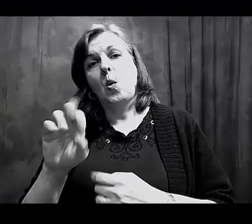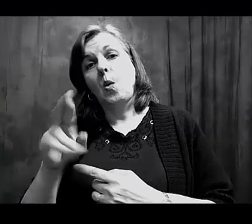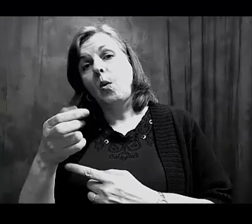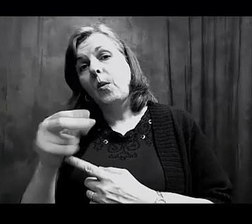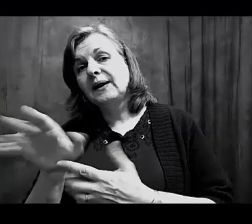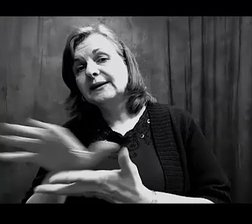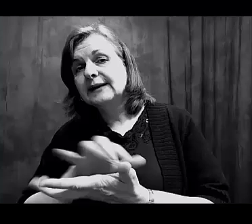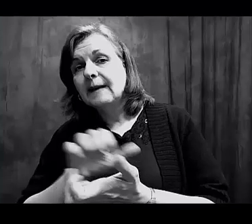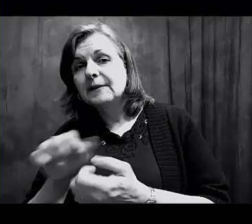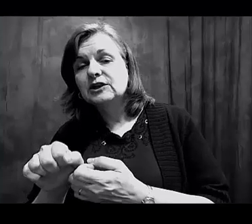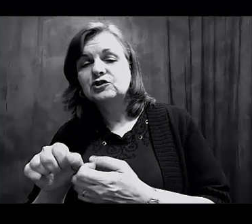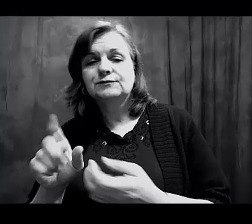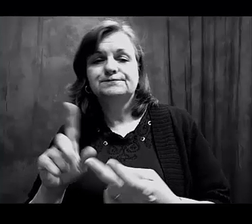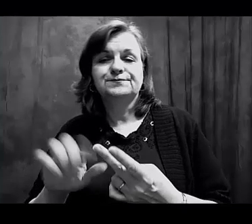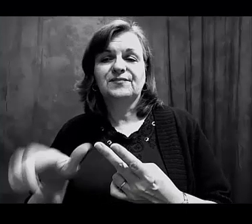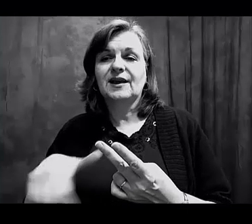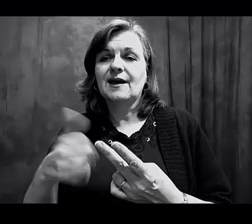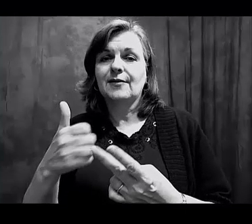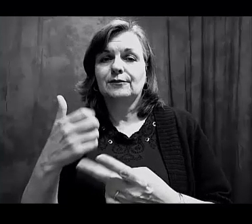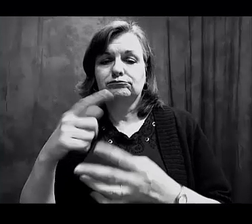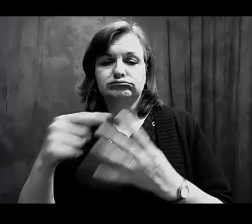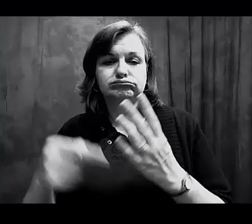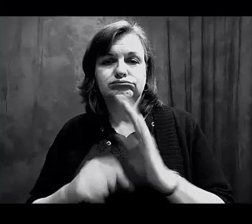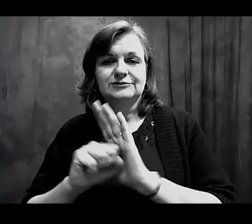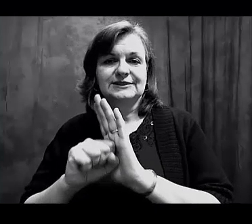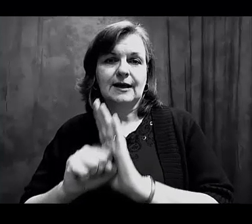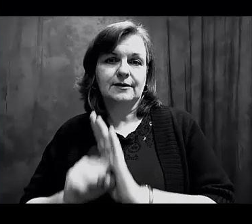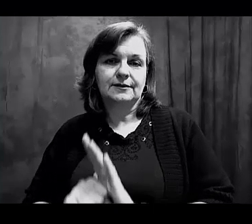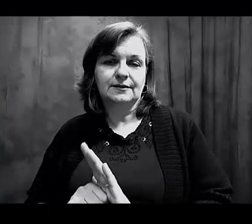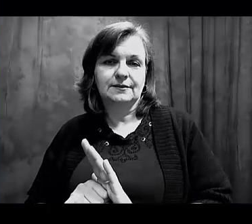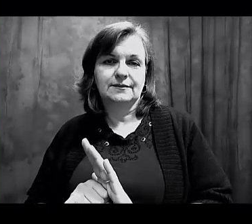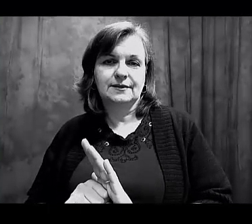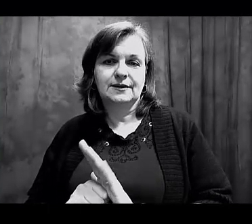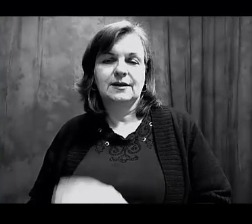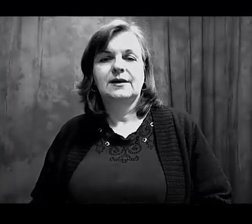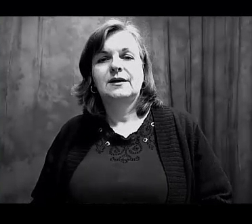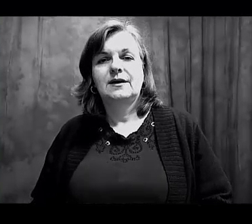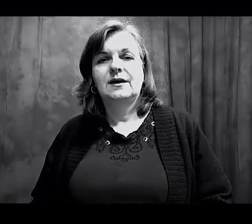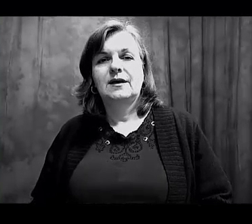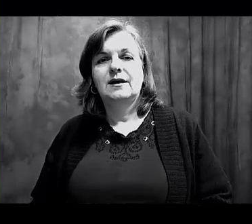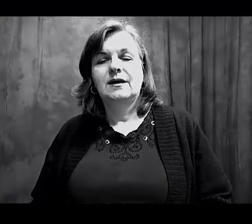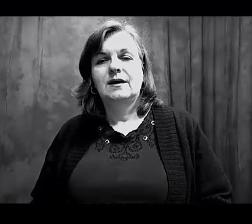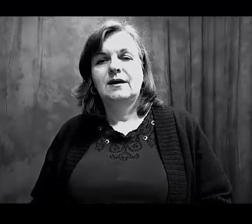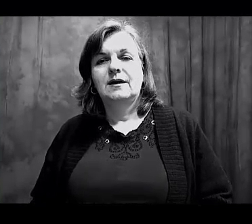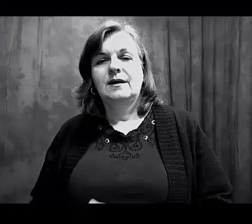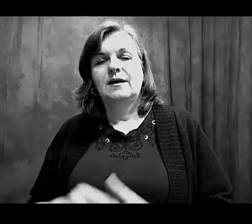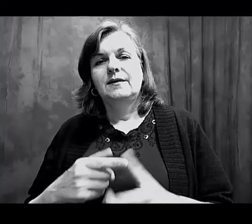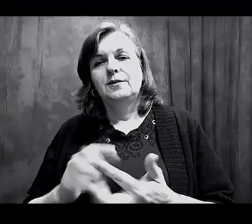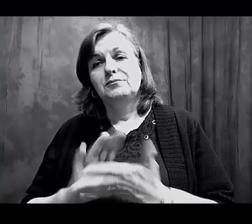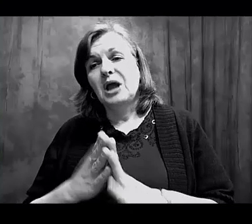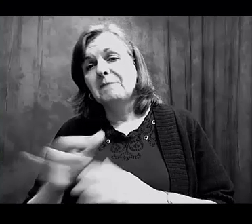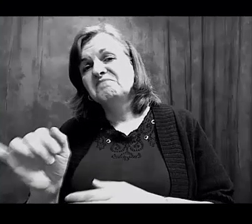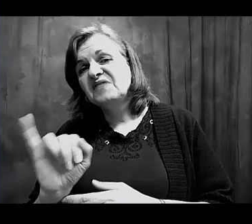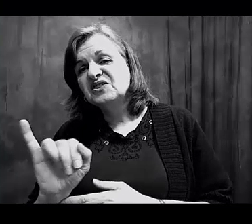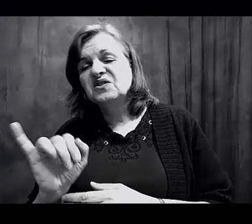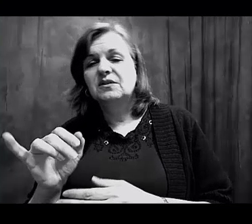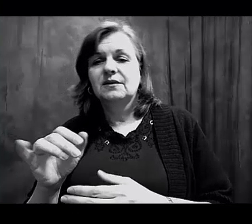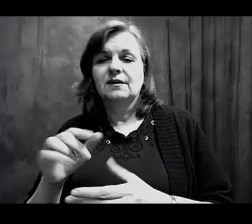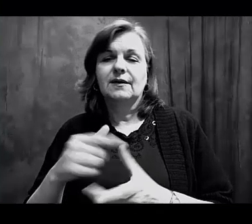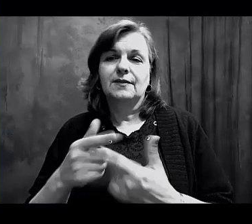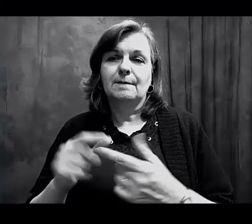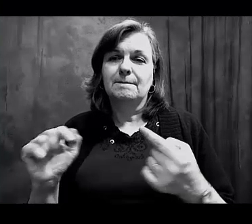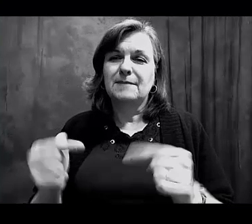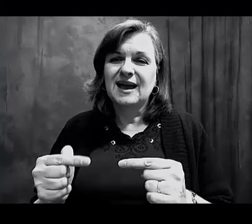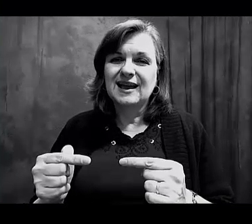effects, susceptibility to pneumonia and infections, pain, joint problems, general